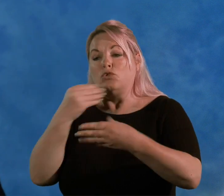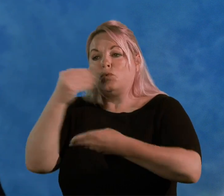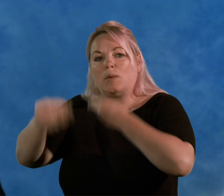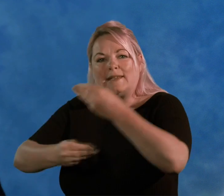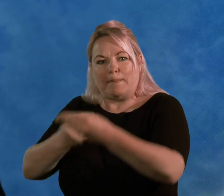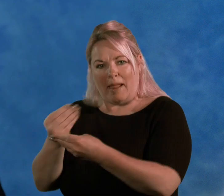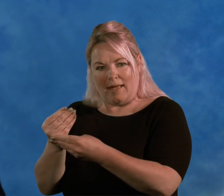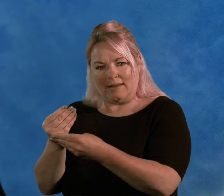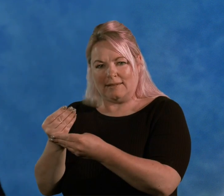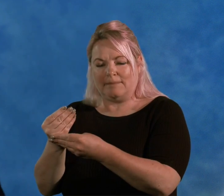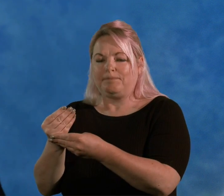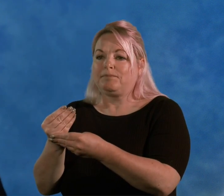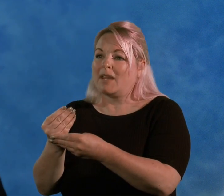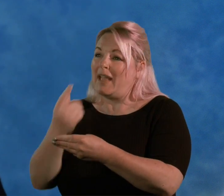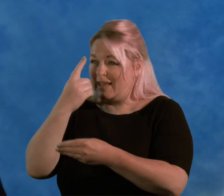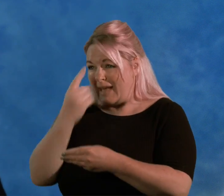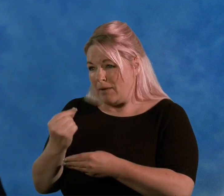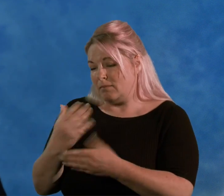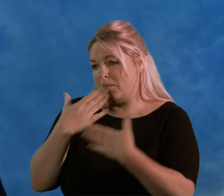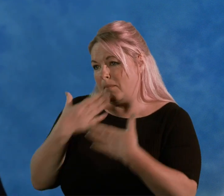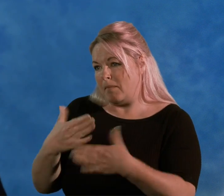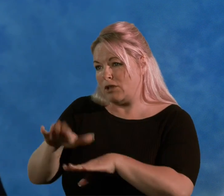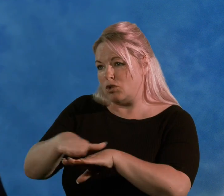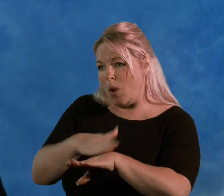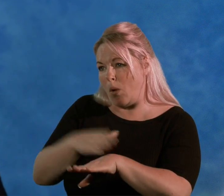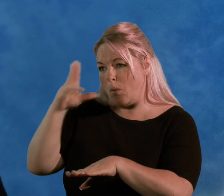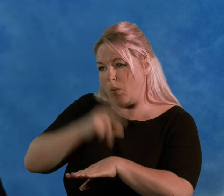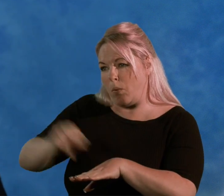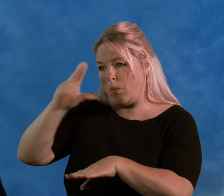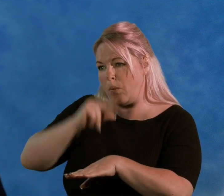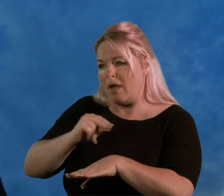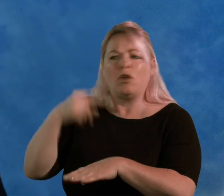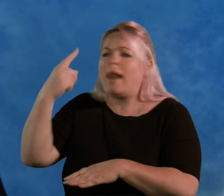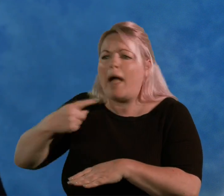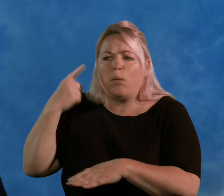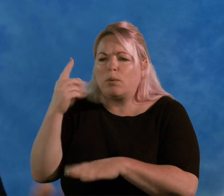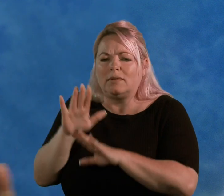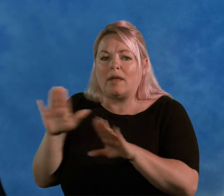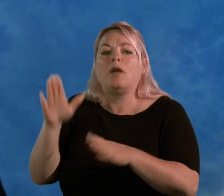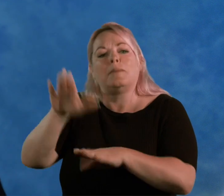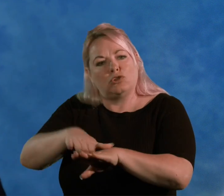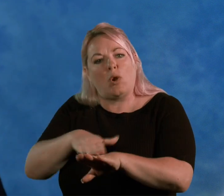the other person, can you speak a little more slowly? Not necessarily